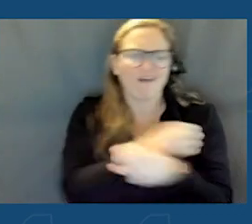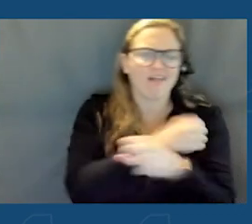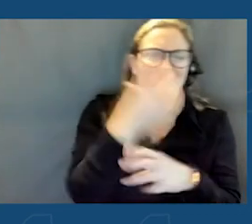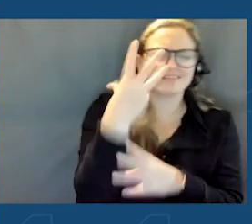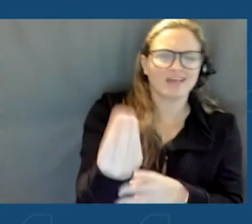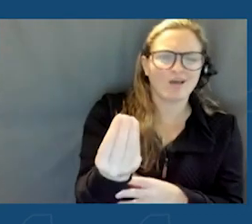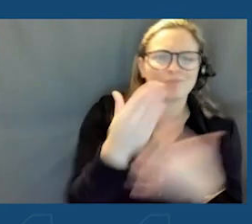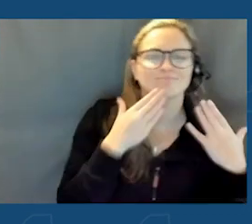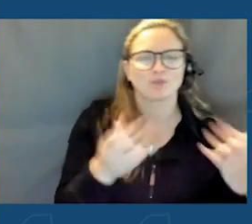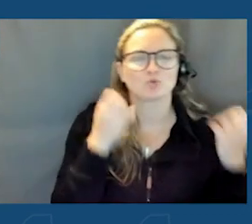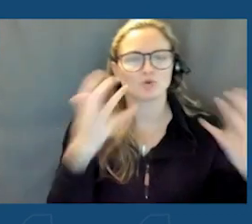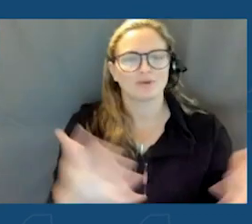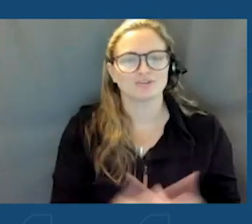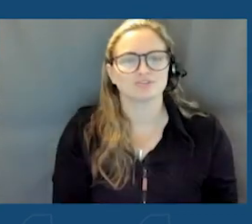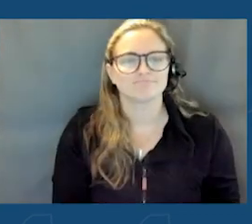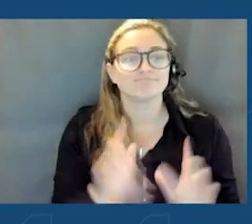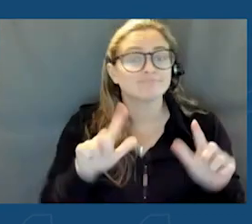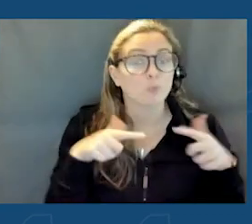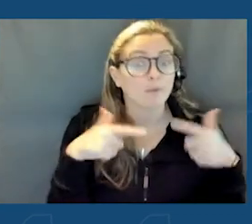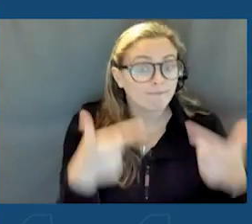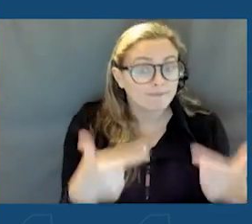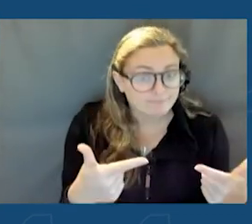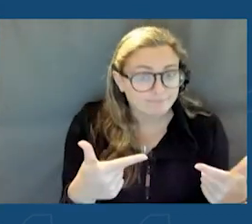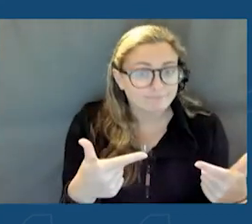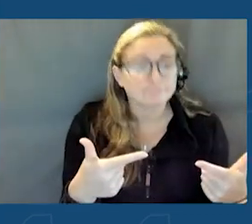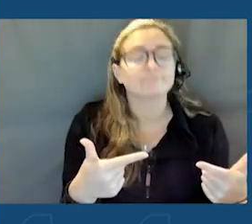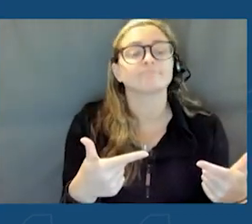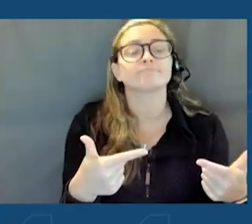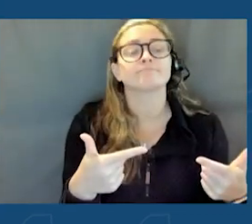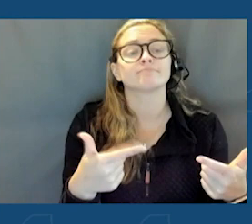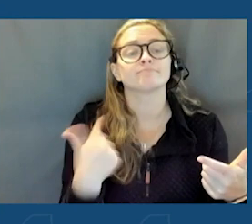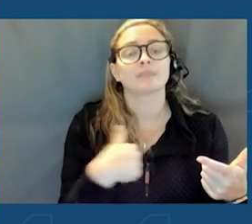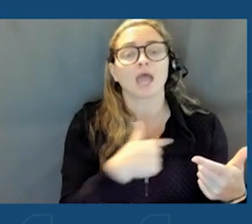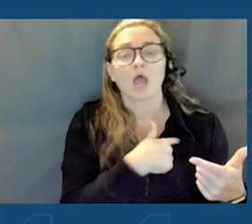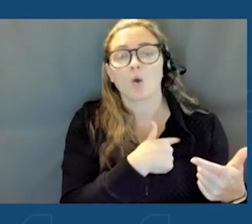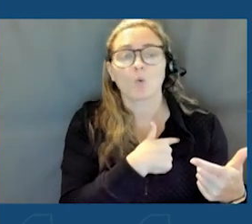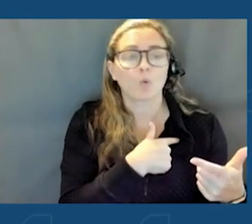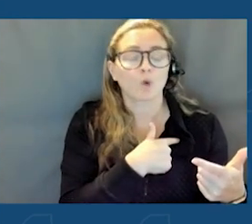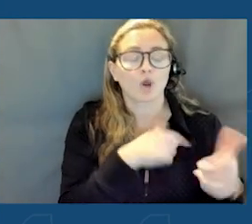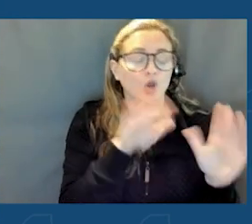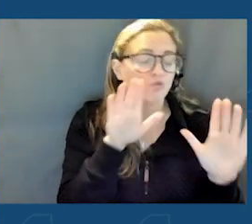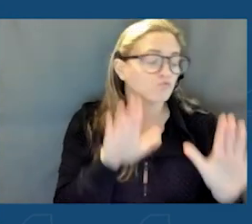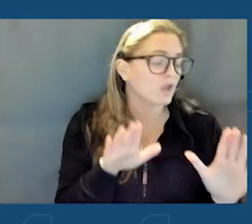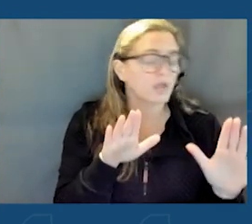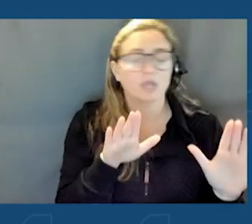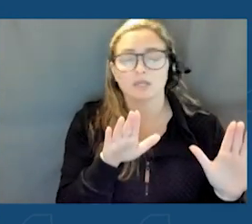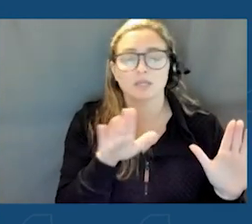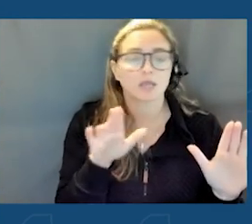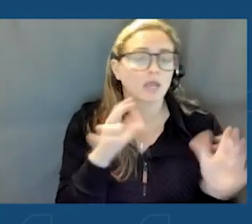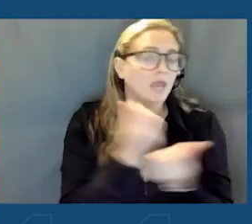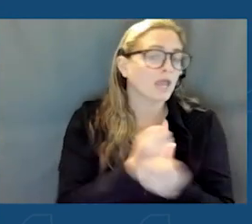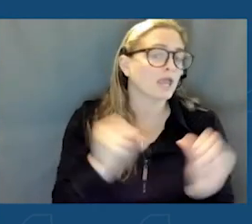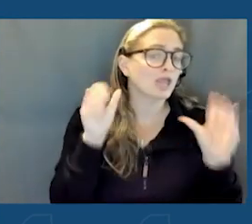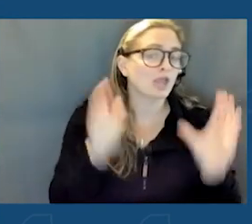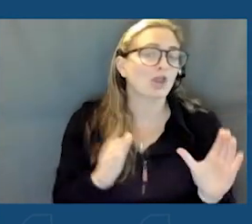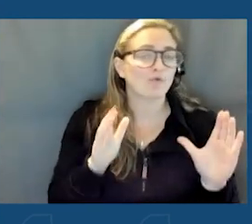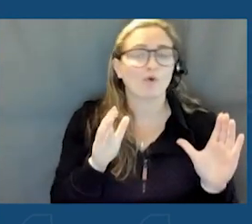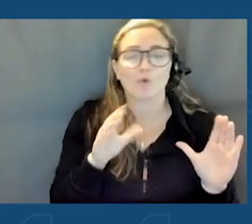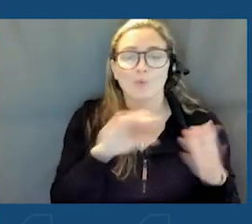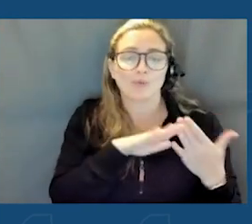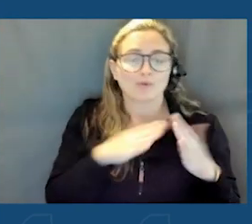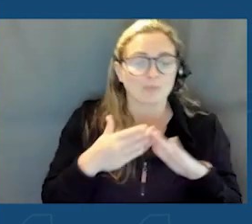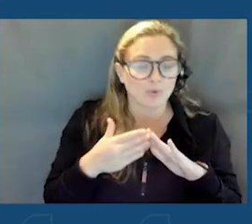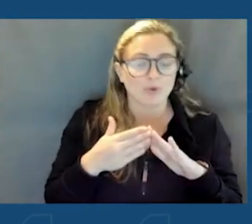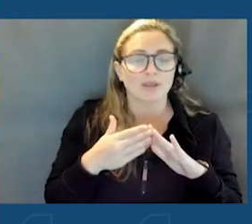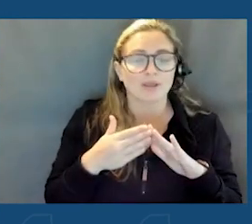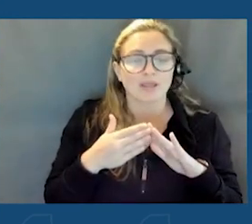out. Thank you so much. Coming up next is our great Shiro in the community, our